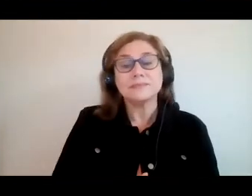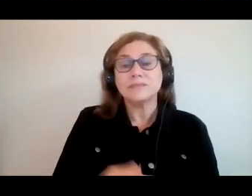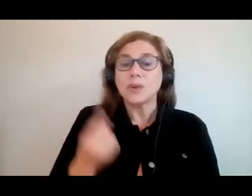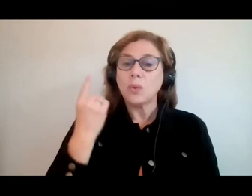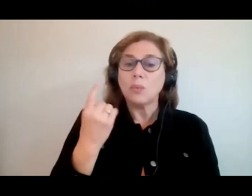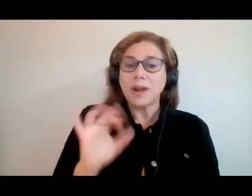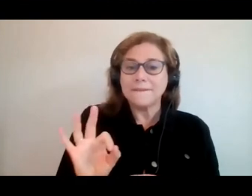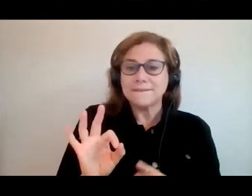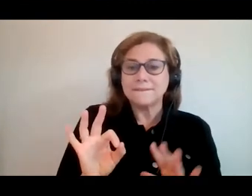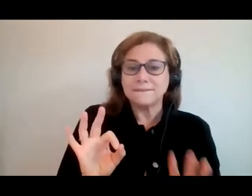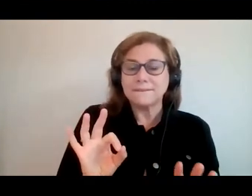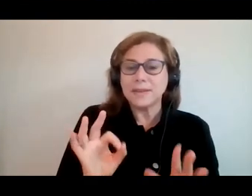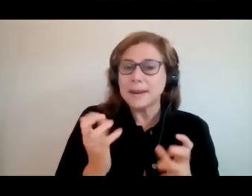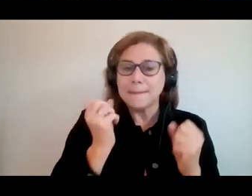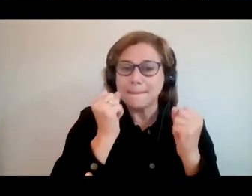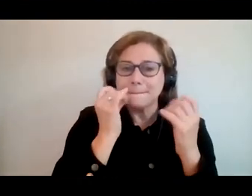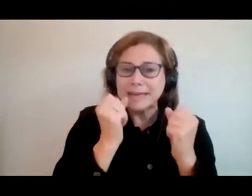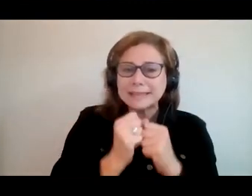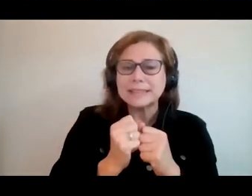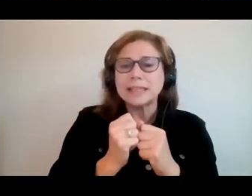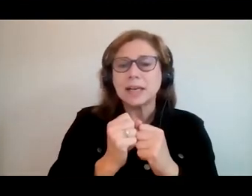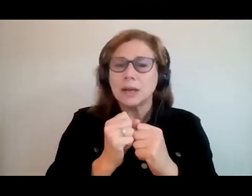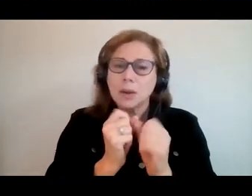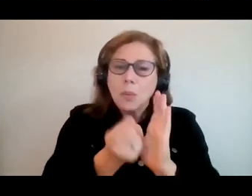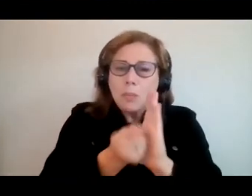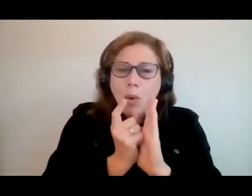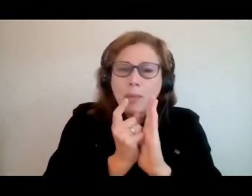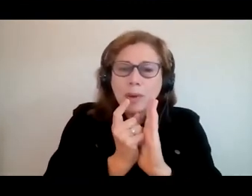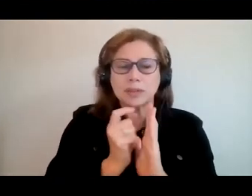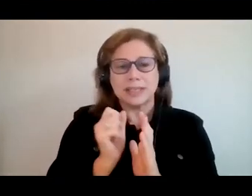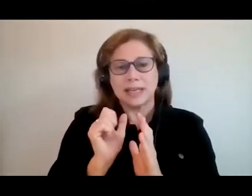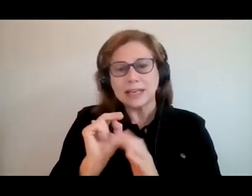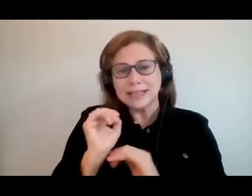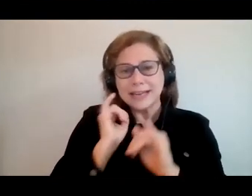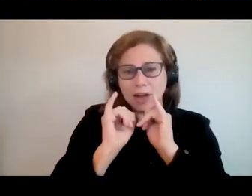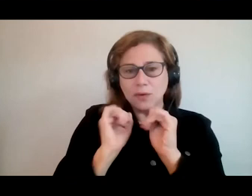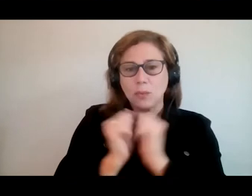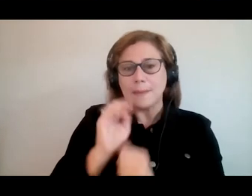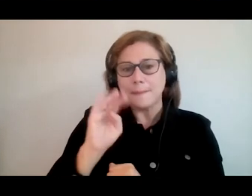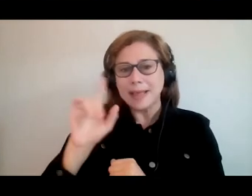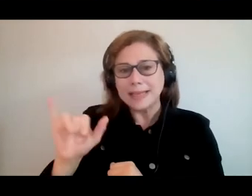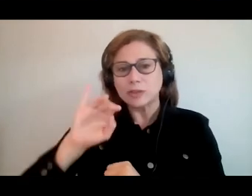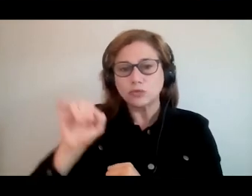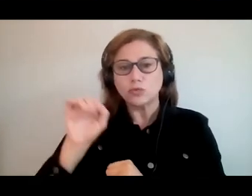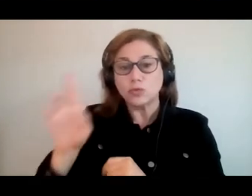One of the, you know, remarkable moments in the interview with Billy Tipton Jr., Chase, is when